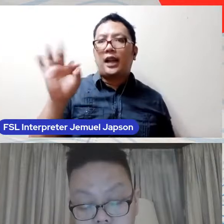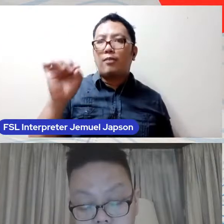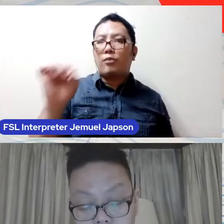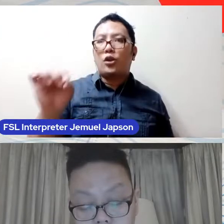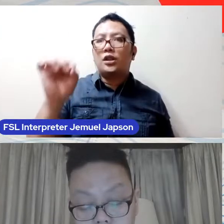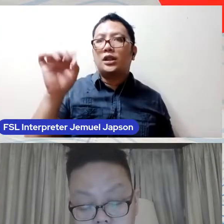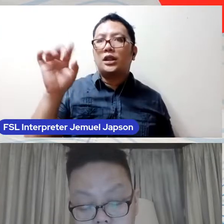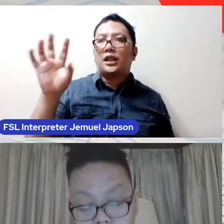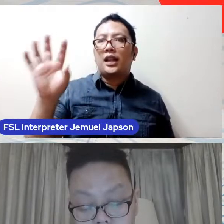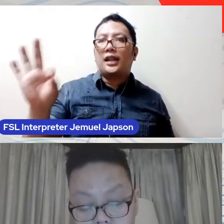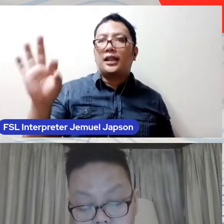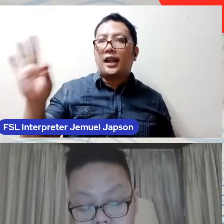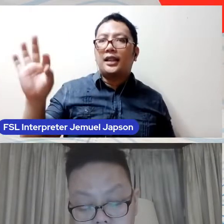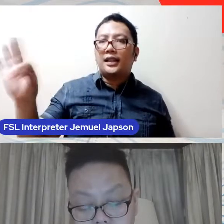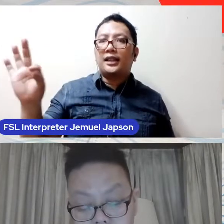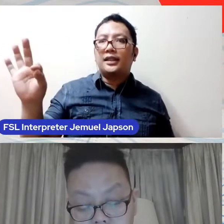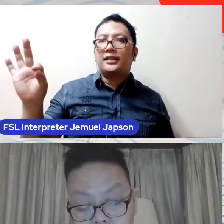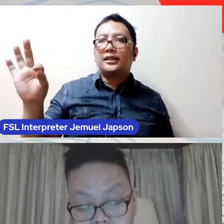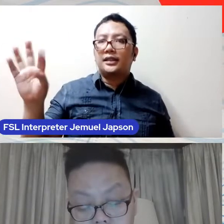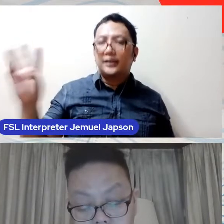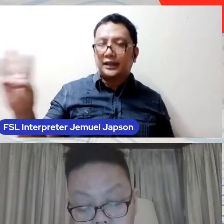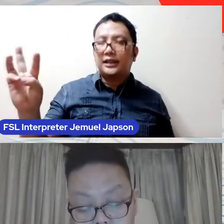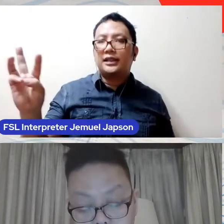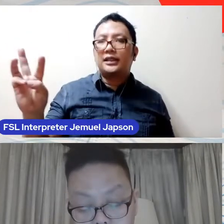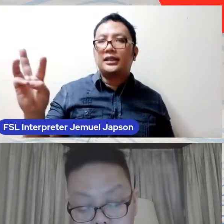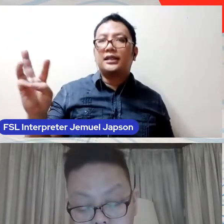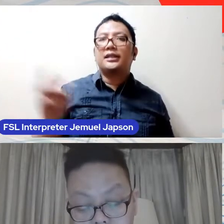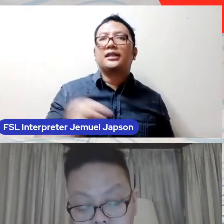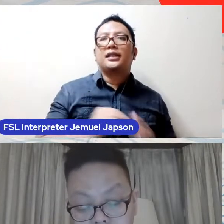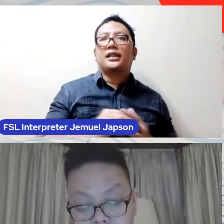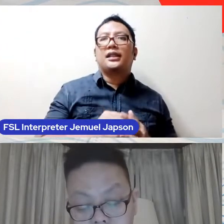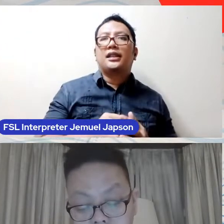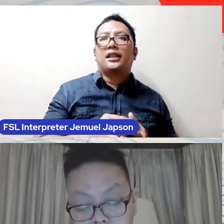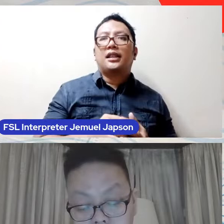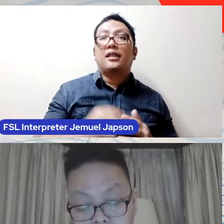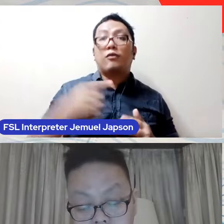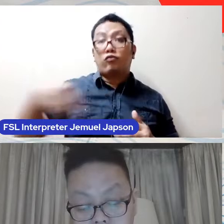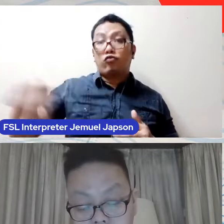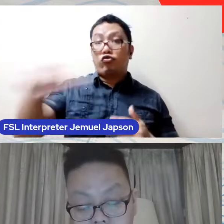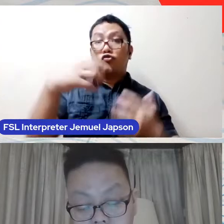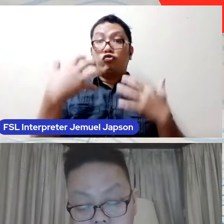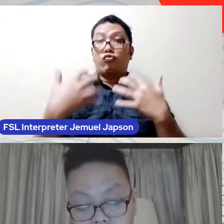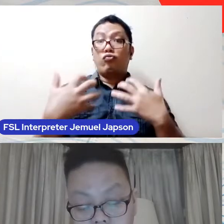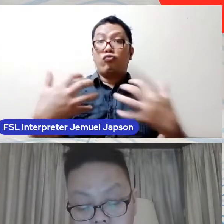99.999. Okay. 996. Okay, so to our listeners,